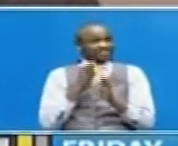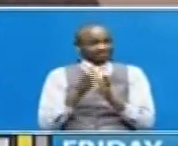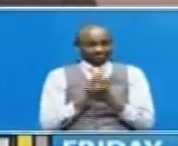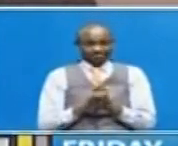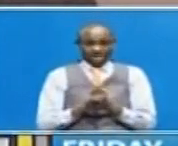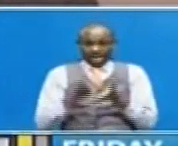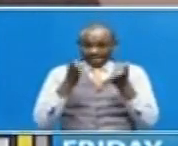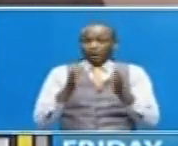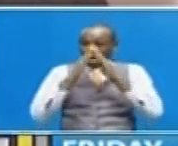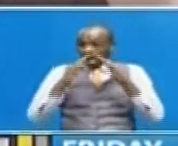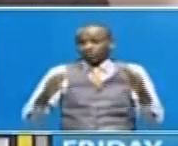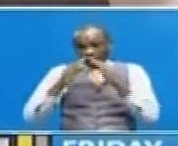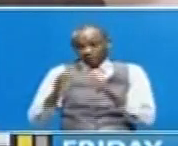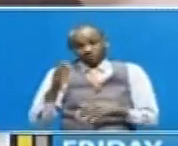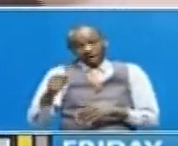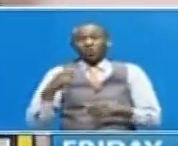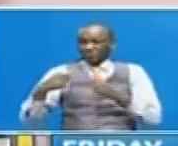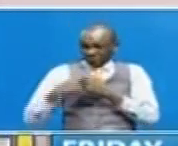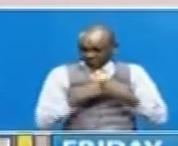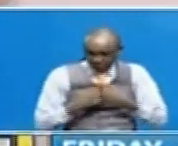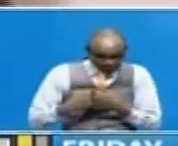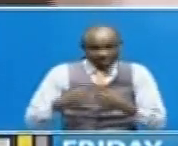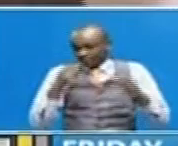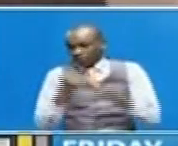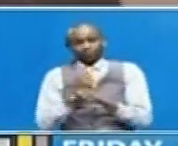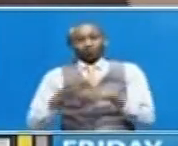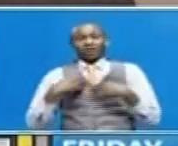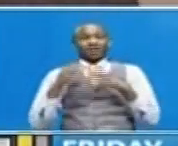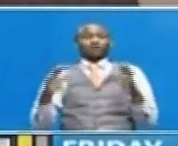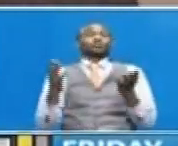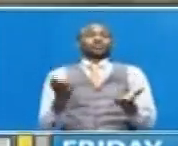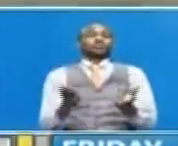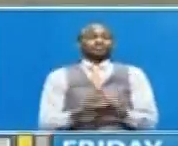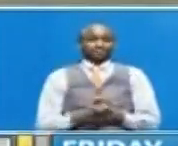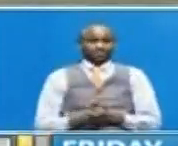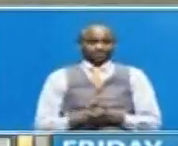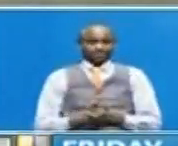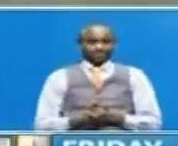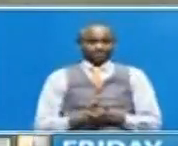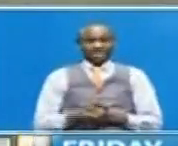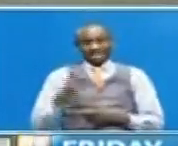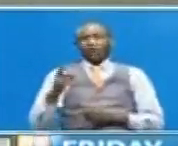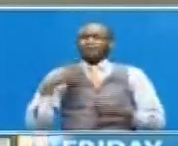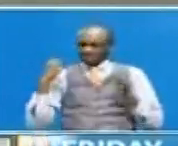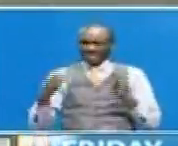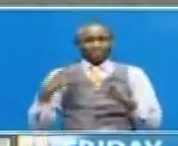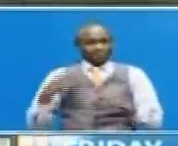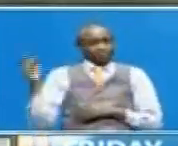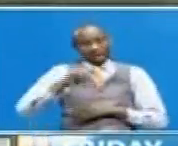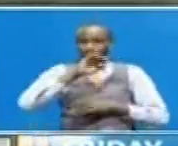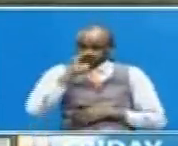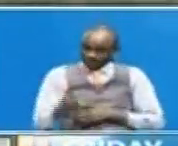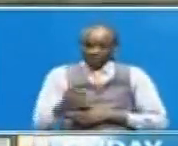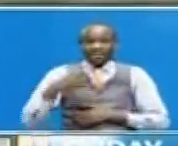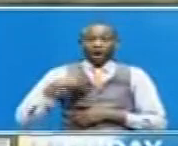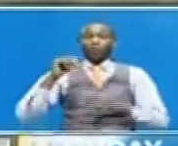and the formal housing sector is struggling to keep up with that growth. Rapid urbanization is pushing up demand for